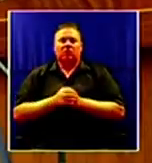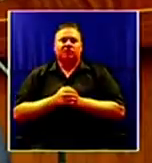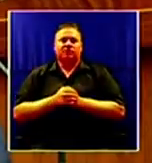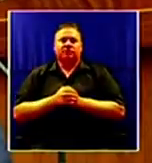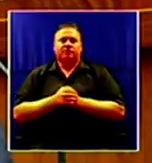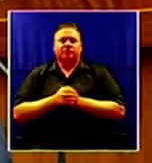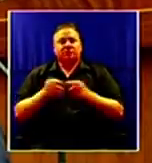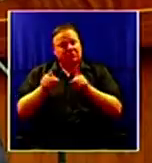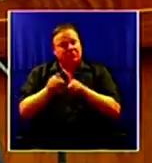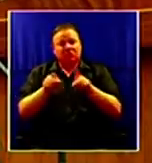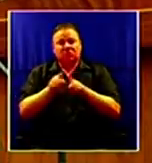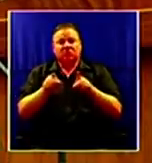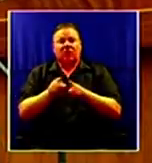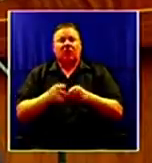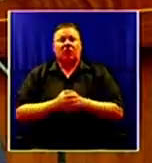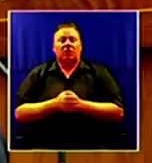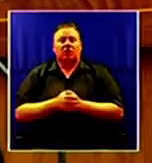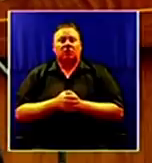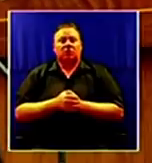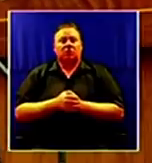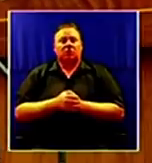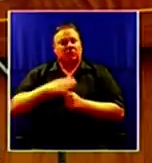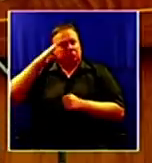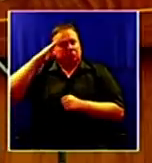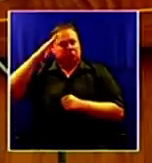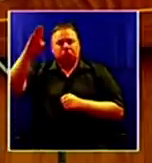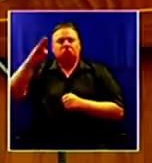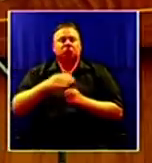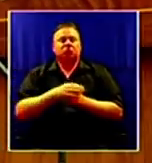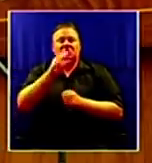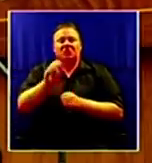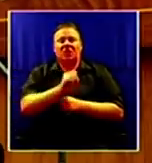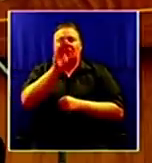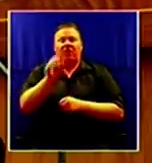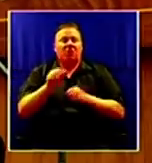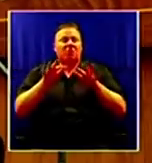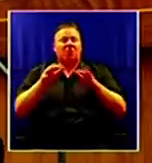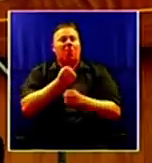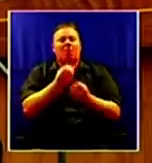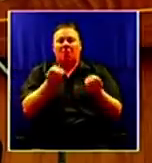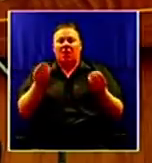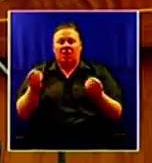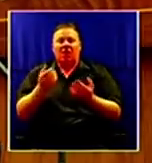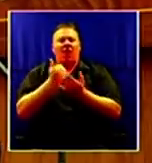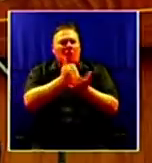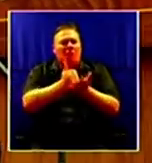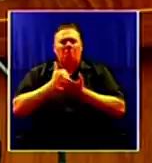salute the many South Africans who rallied to help others to survive.